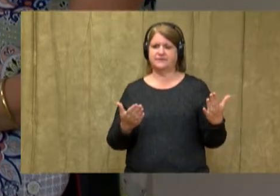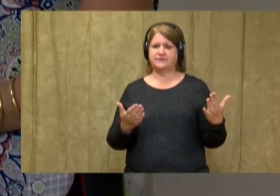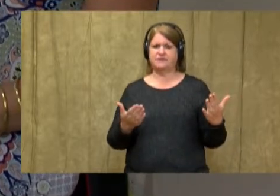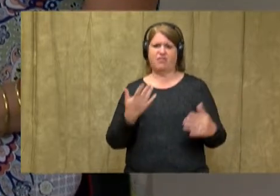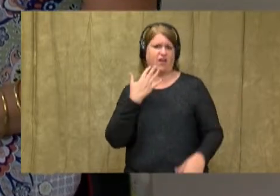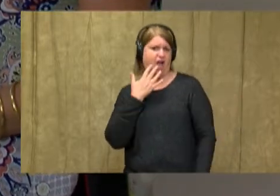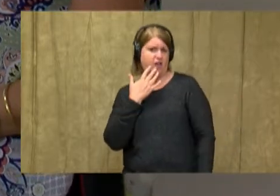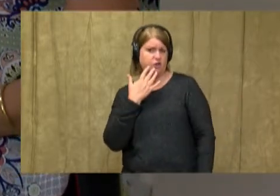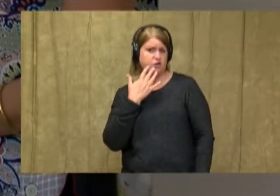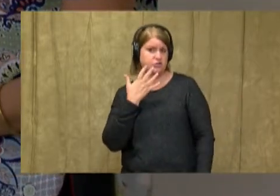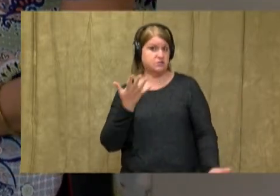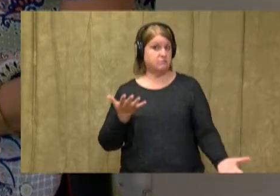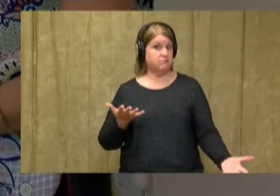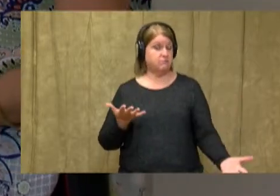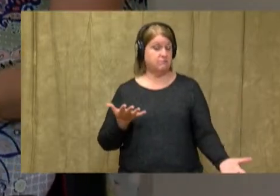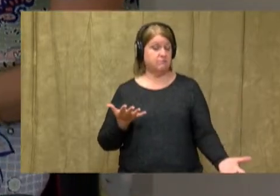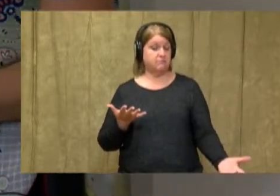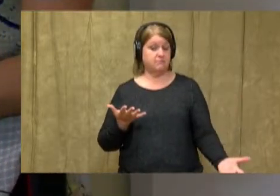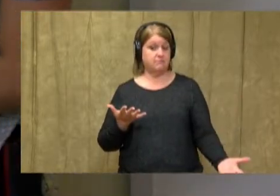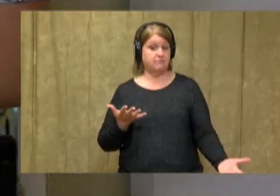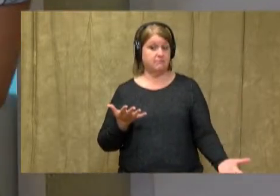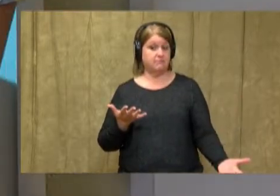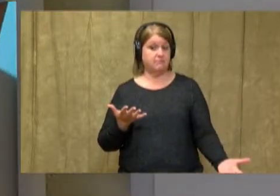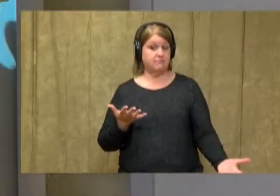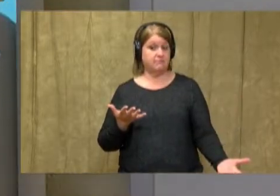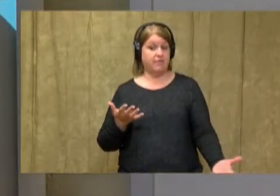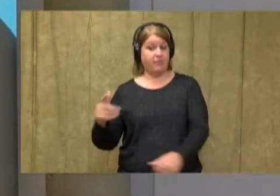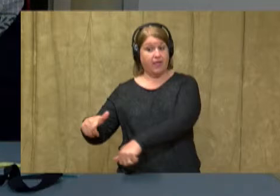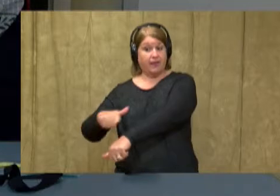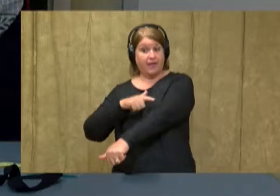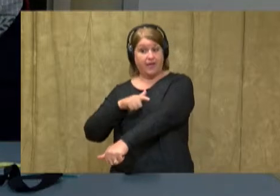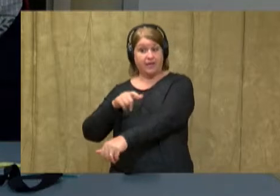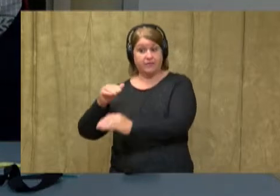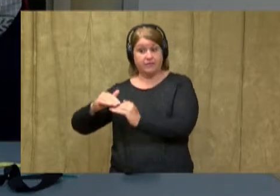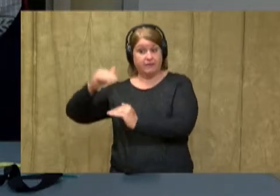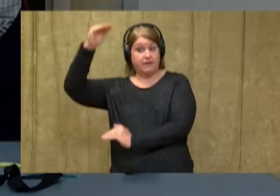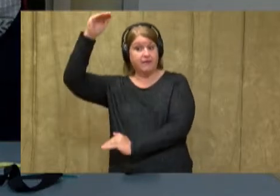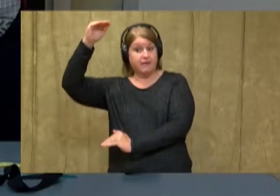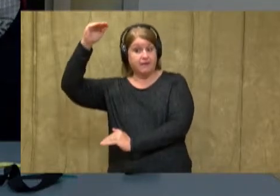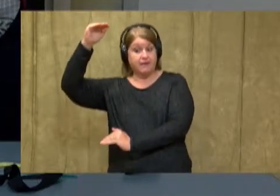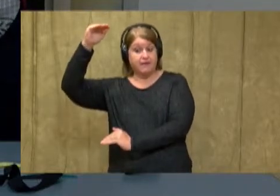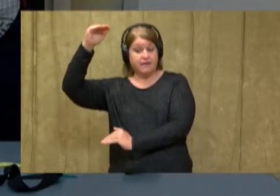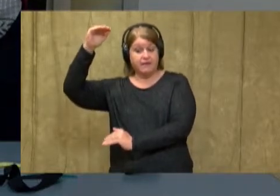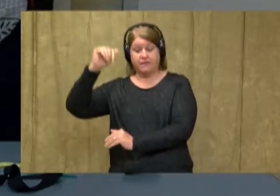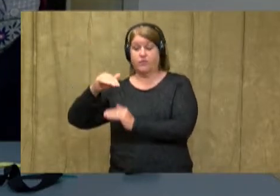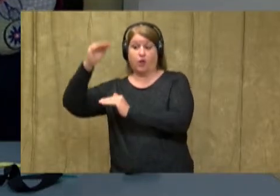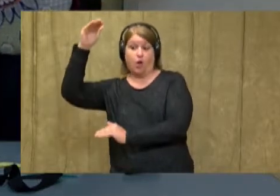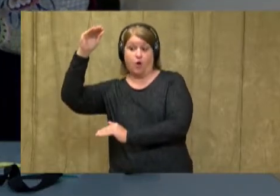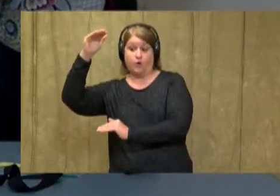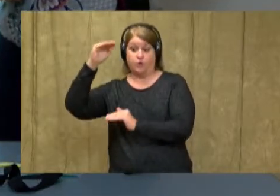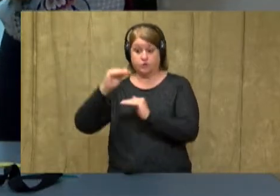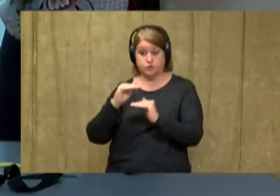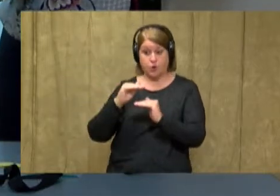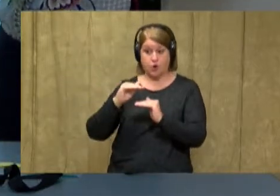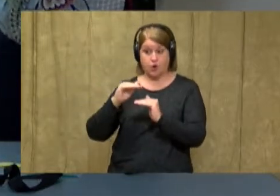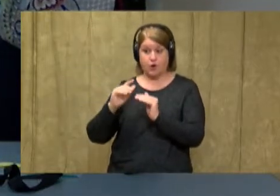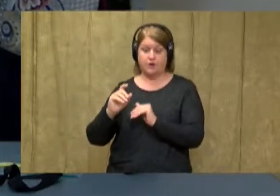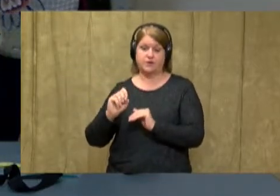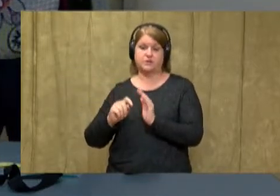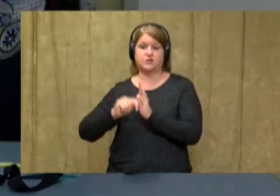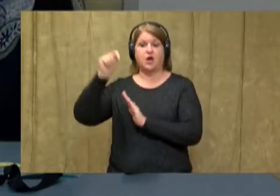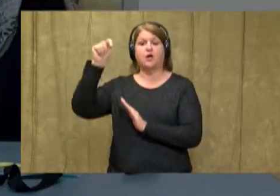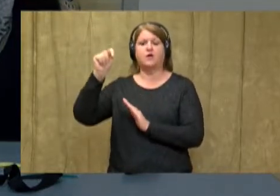the colors? Was it the length, the longer, the shorter, or the taller? We